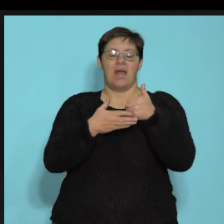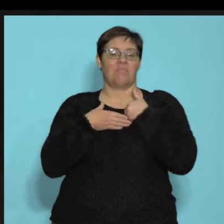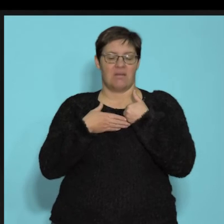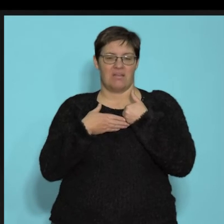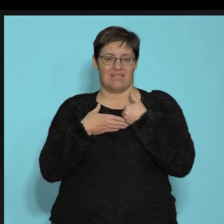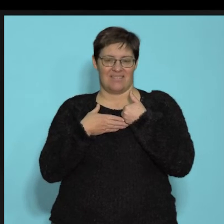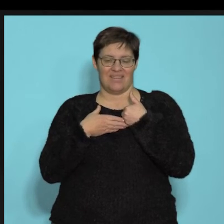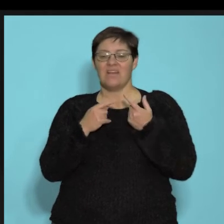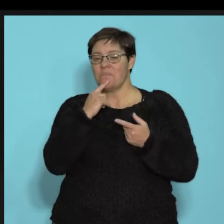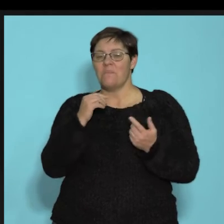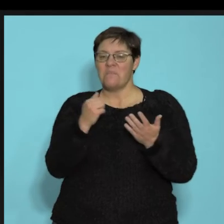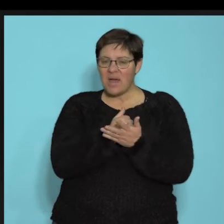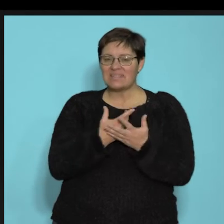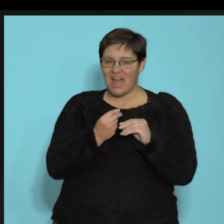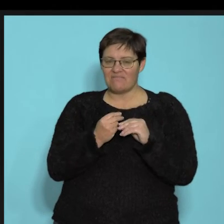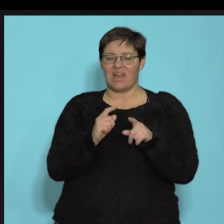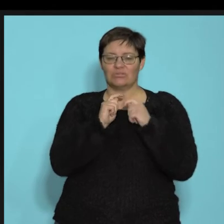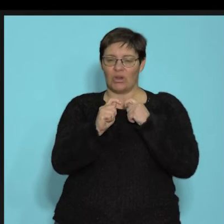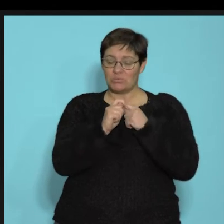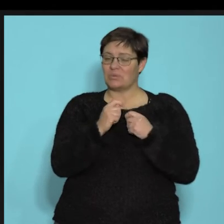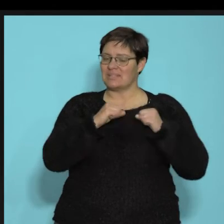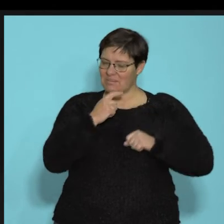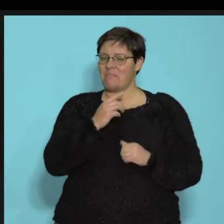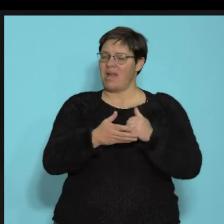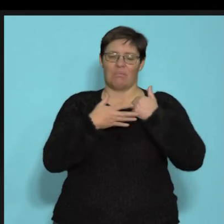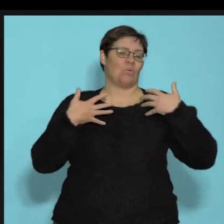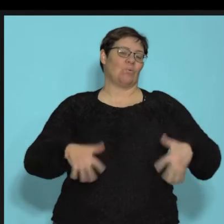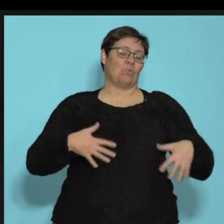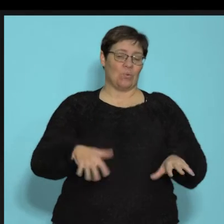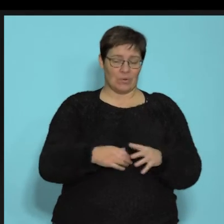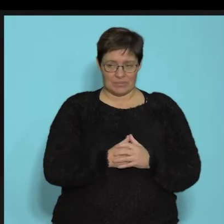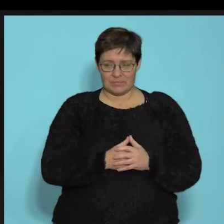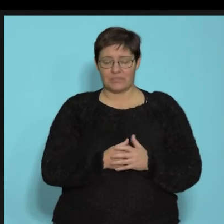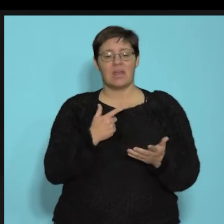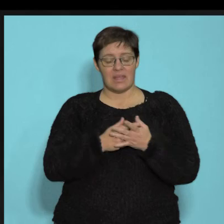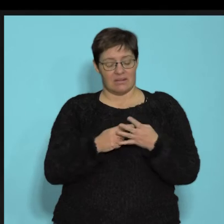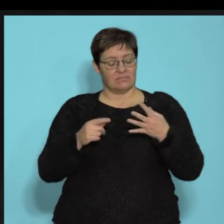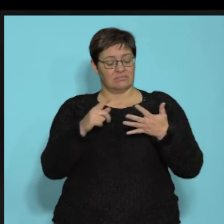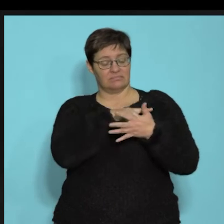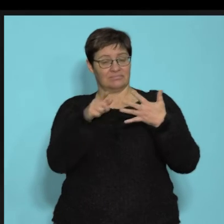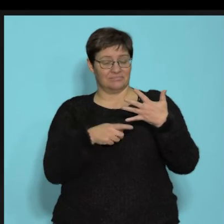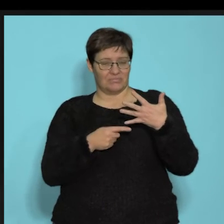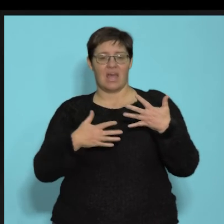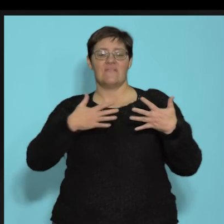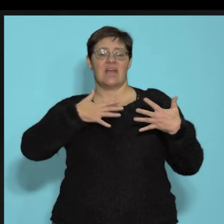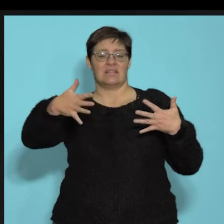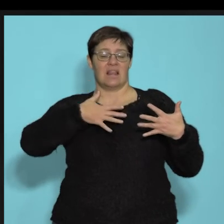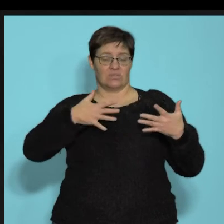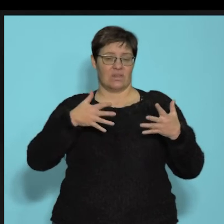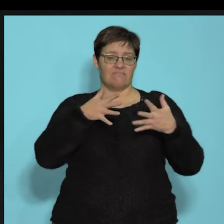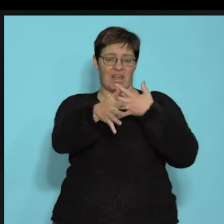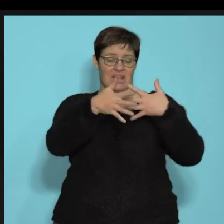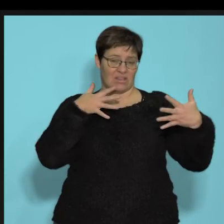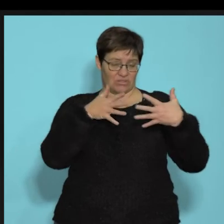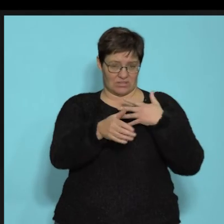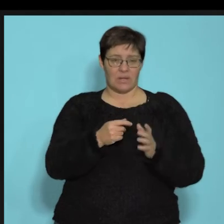help if you don't have a transport system. Okay, ventilation. What does ventilation mean? That